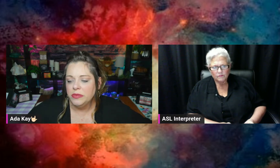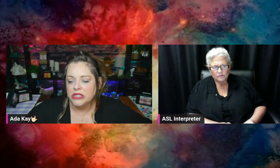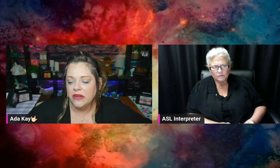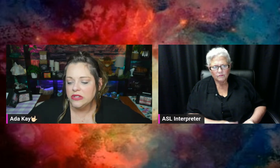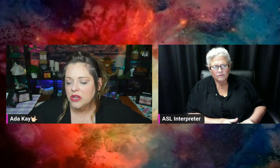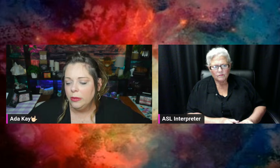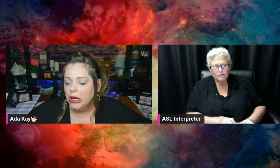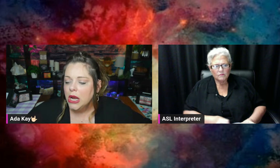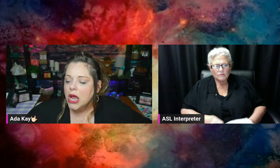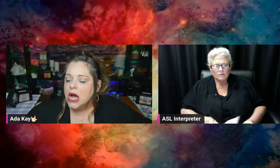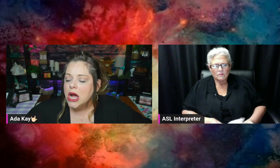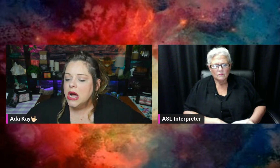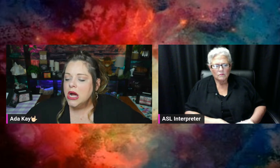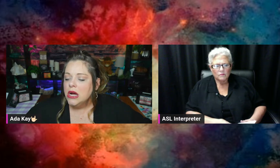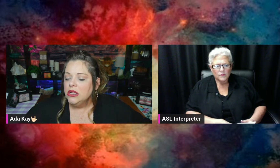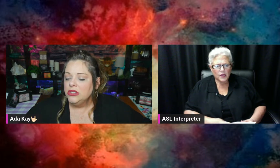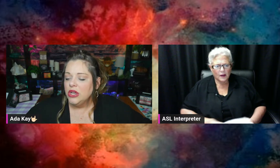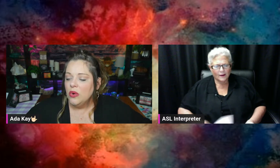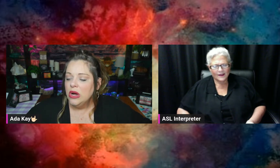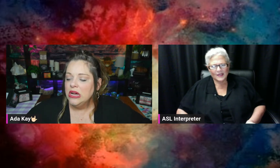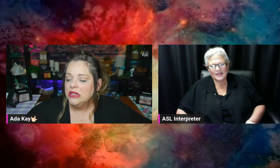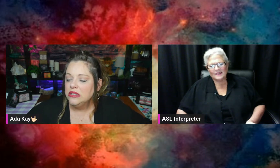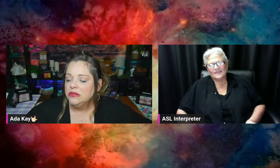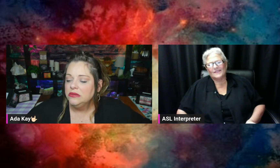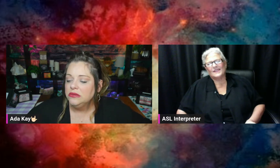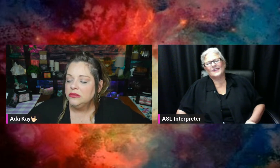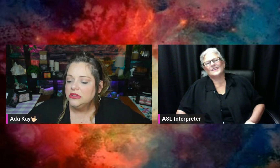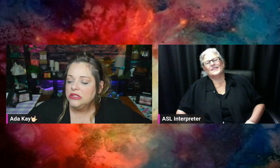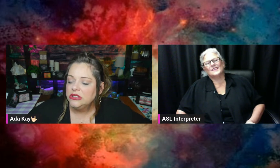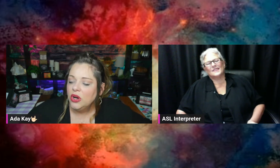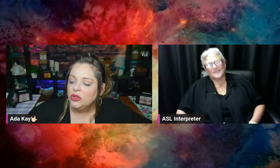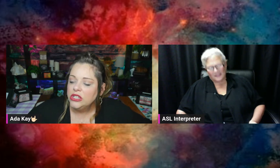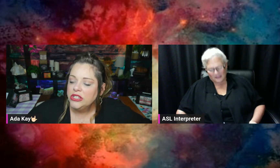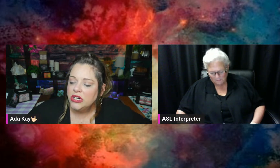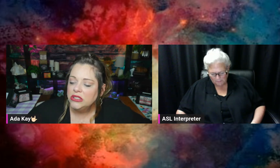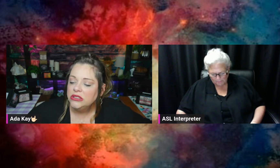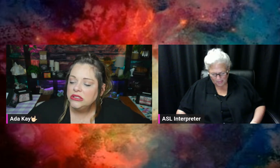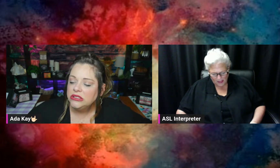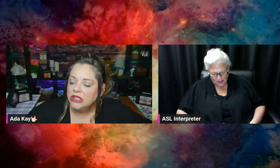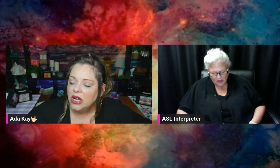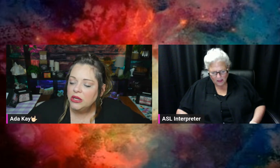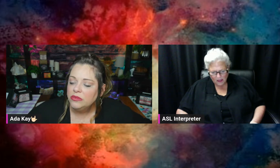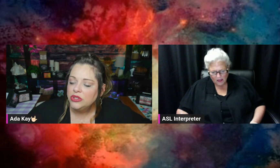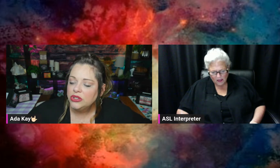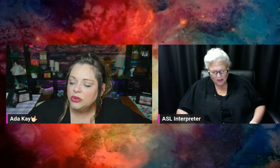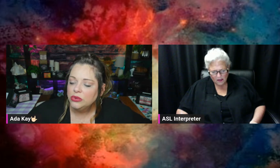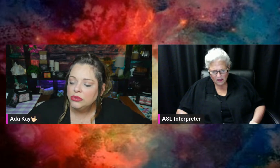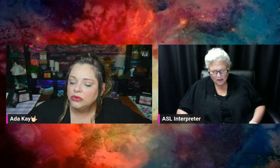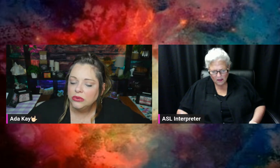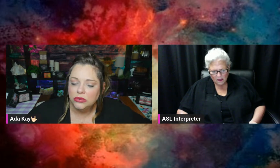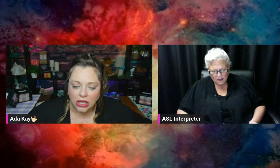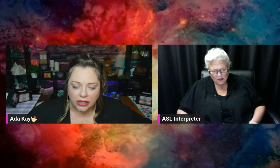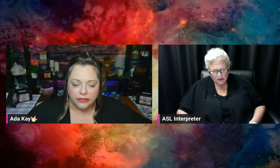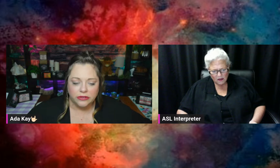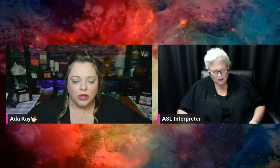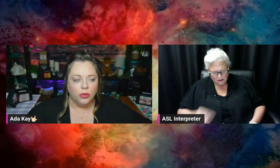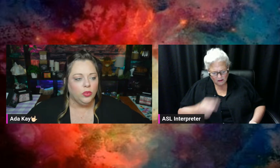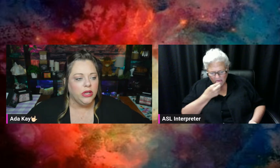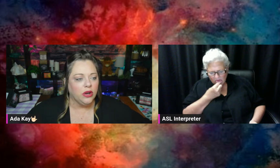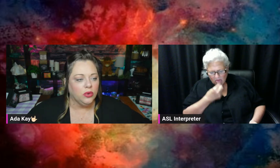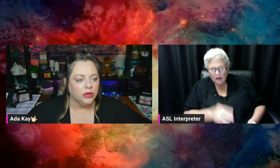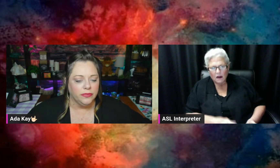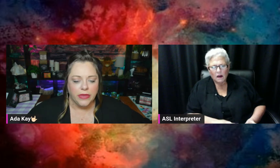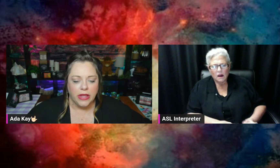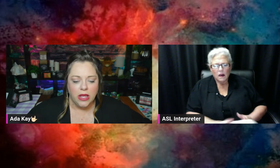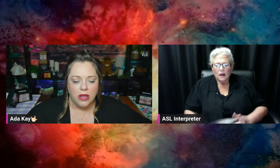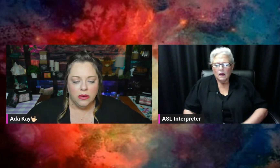just read Miss Kevin's comment. So it's called Young Slime Stoner Life. Oh, we